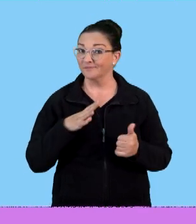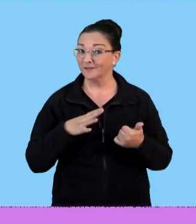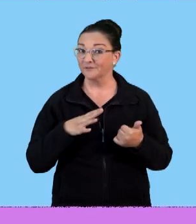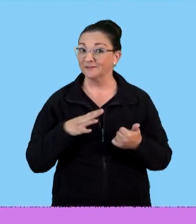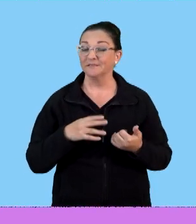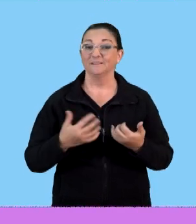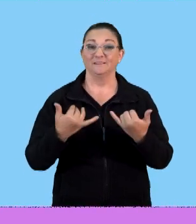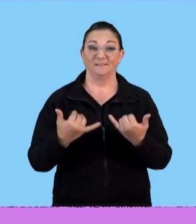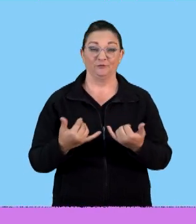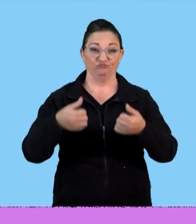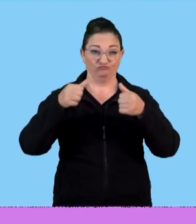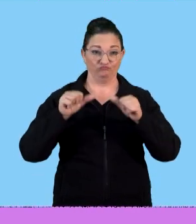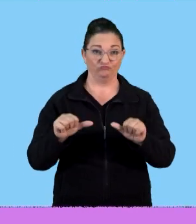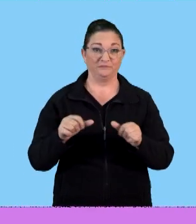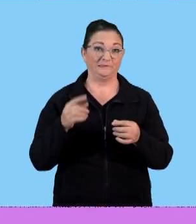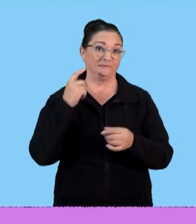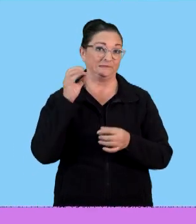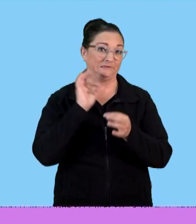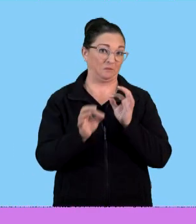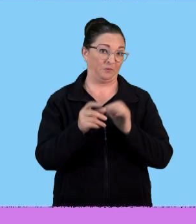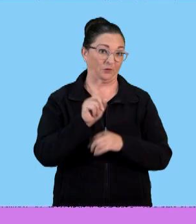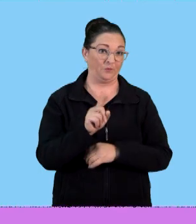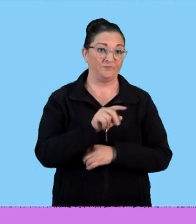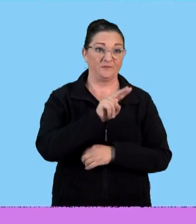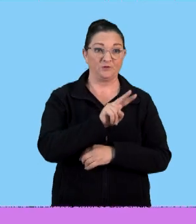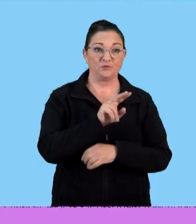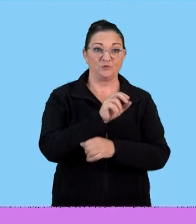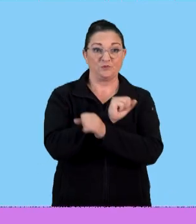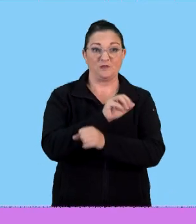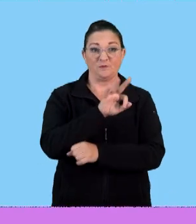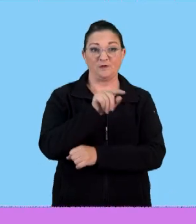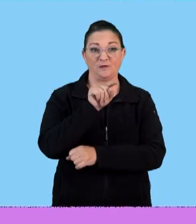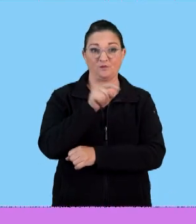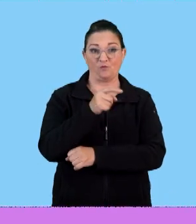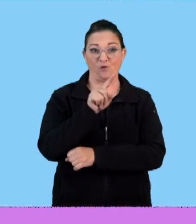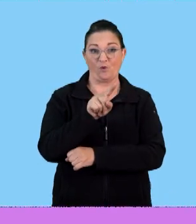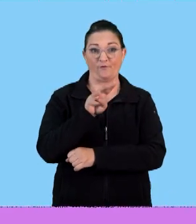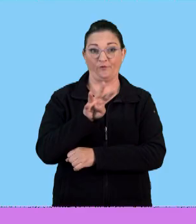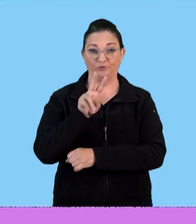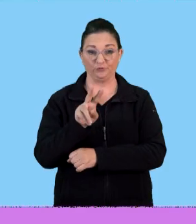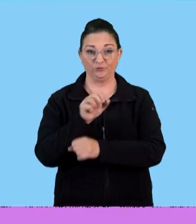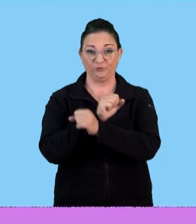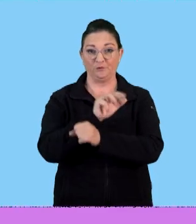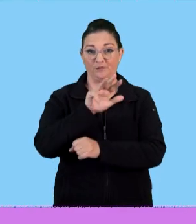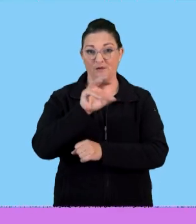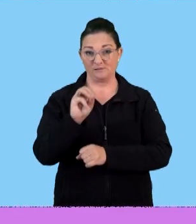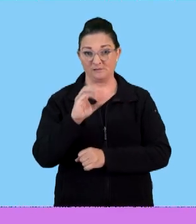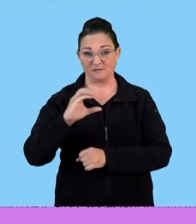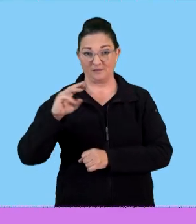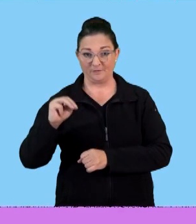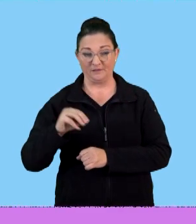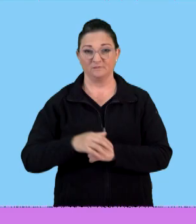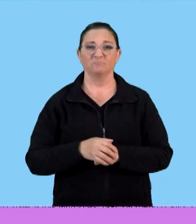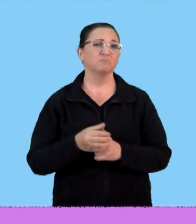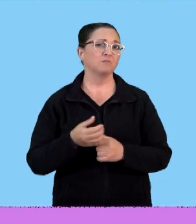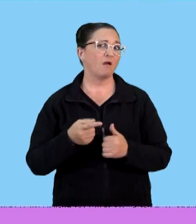fine? So now I'm going to simplify by saying 2 times 3.142, multiply by my 90 centimeters,